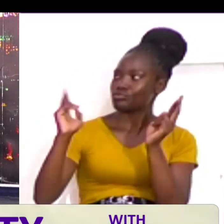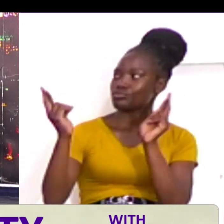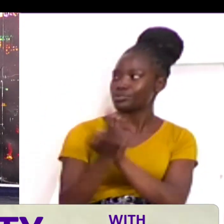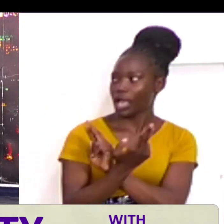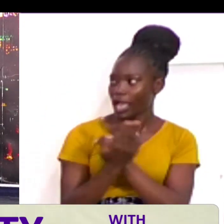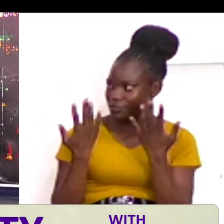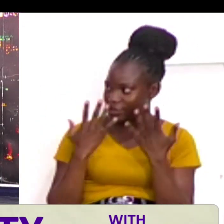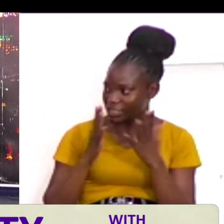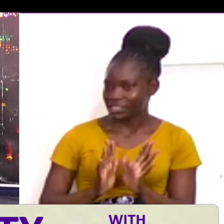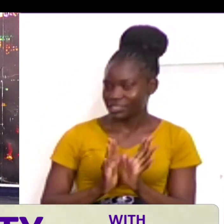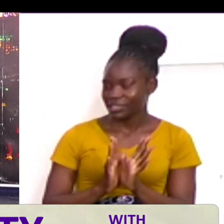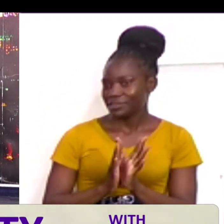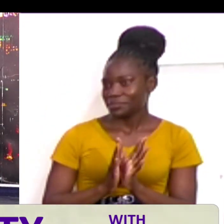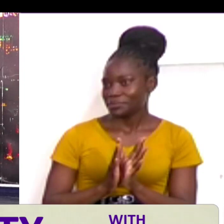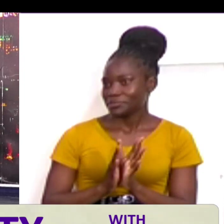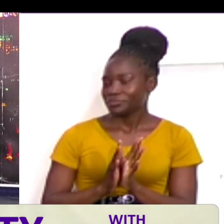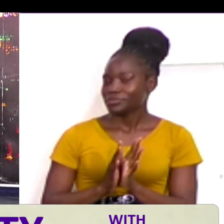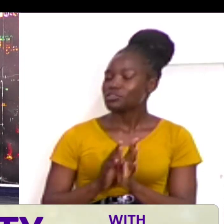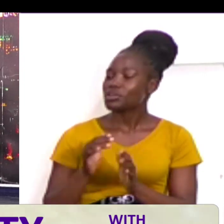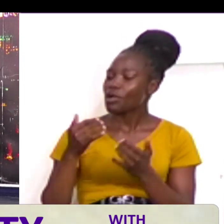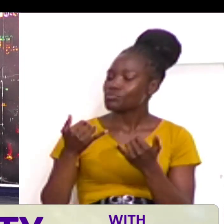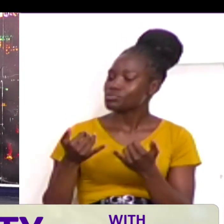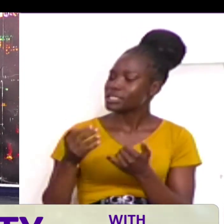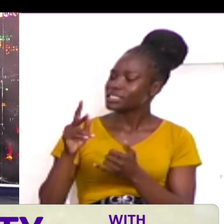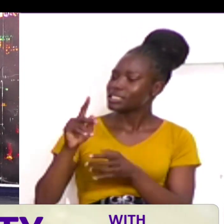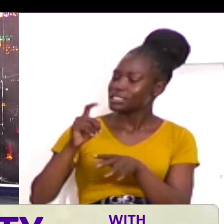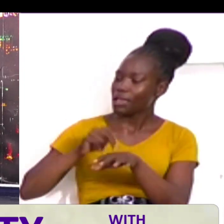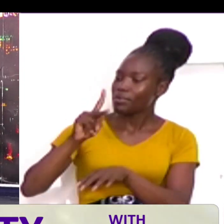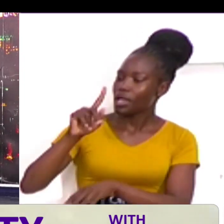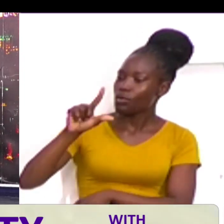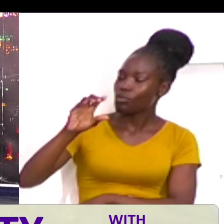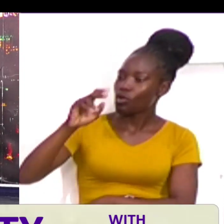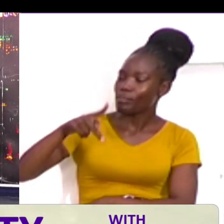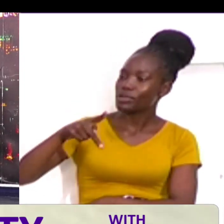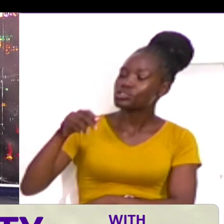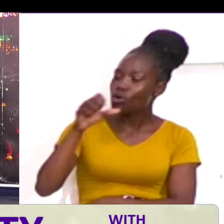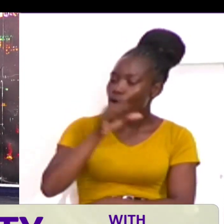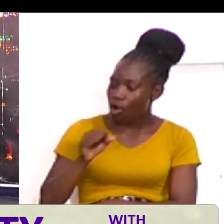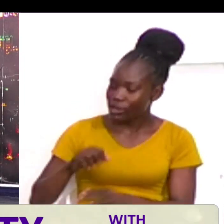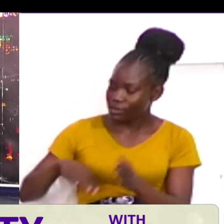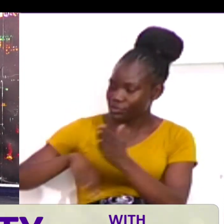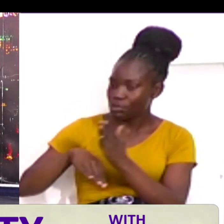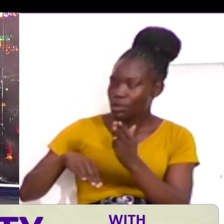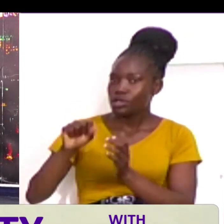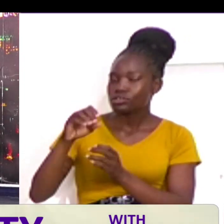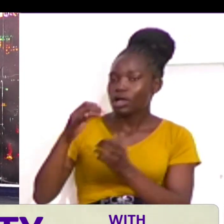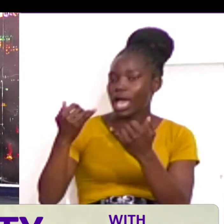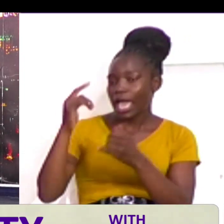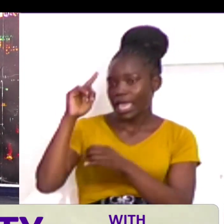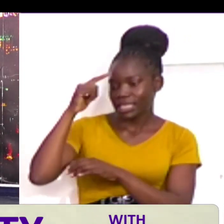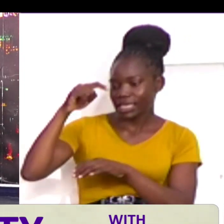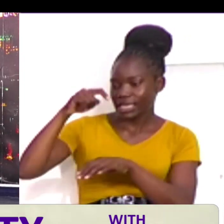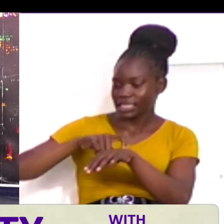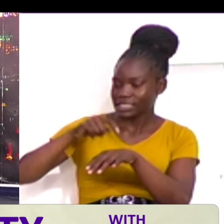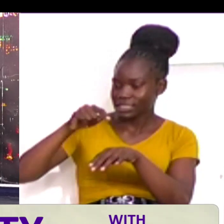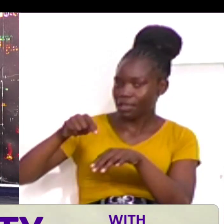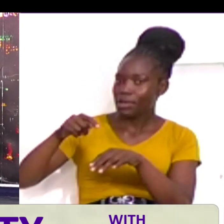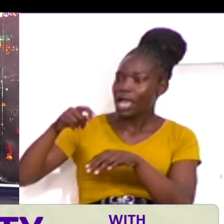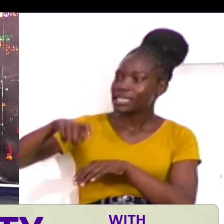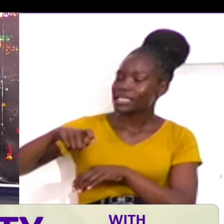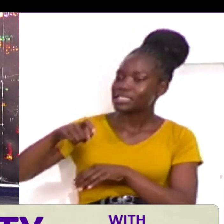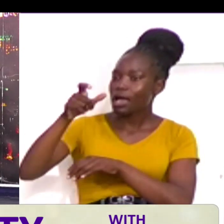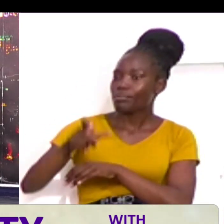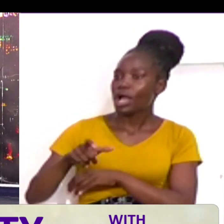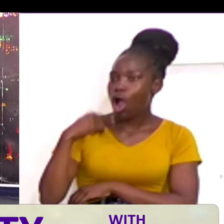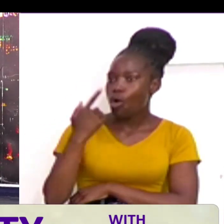the old football that was being played. Right. So I think this era requires someone who